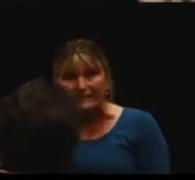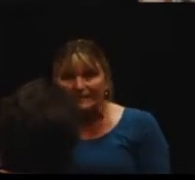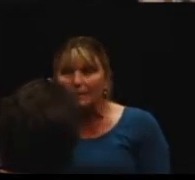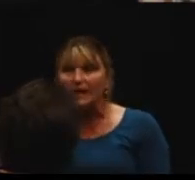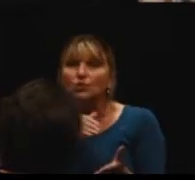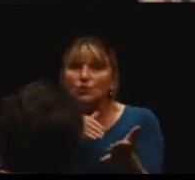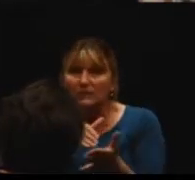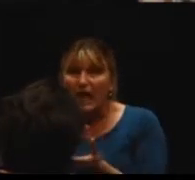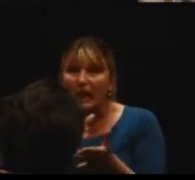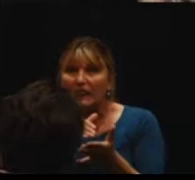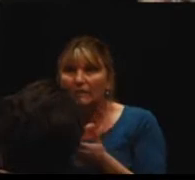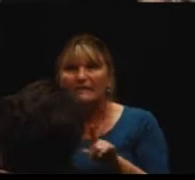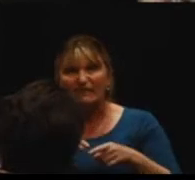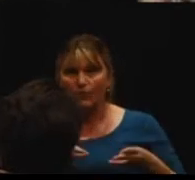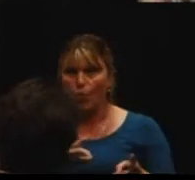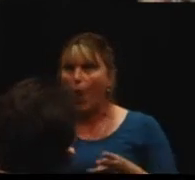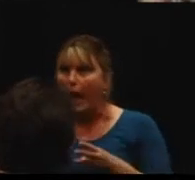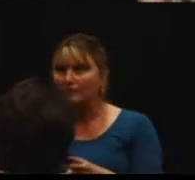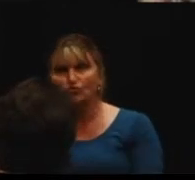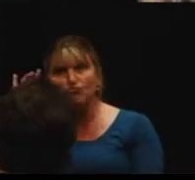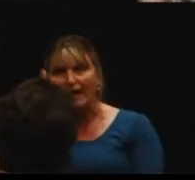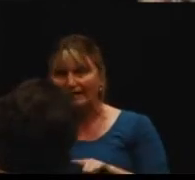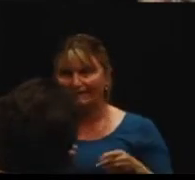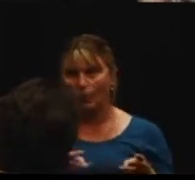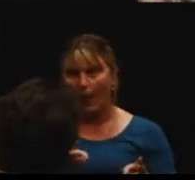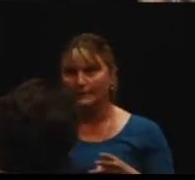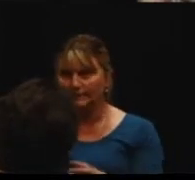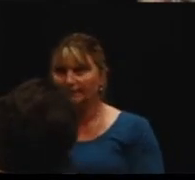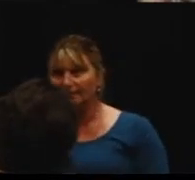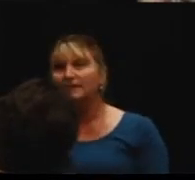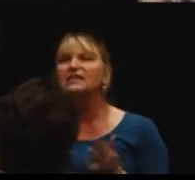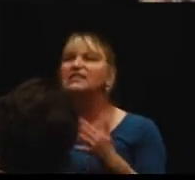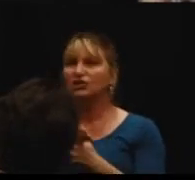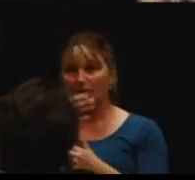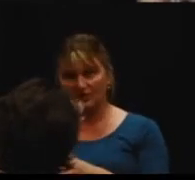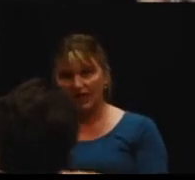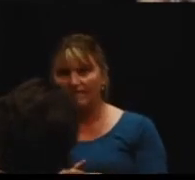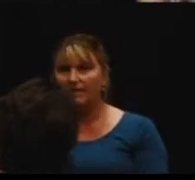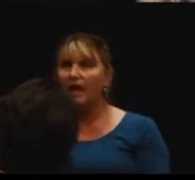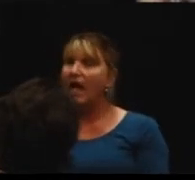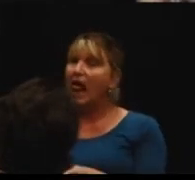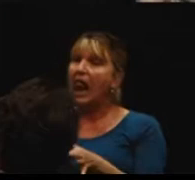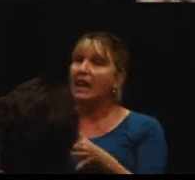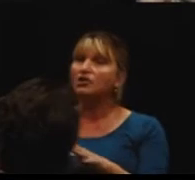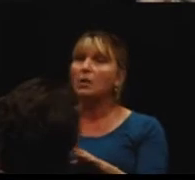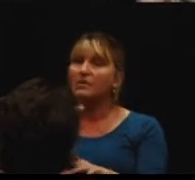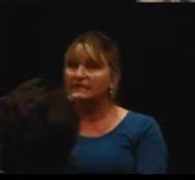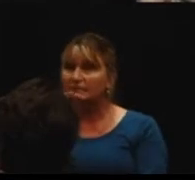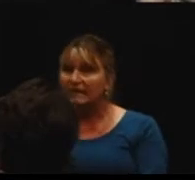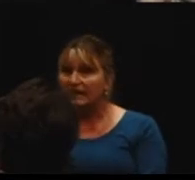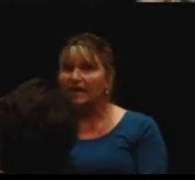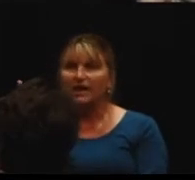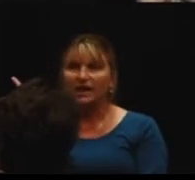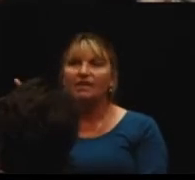actually sell them in radically different ways, and that's where we'll get the disruption. And linking back to what Mod just said, that's the opportunity for the